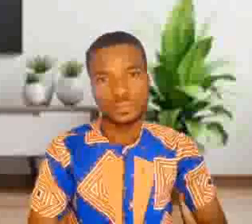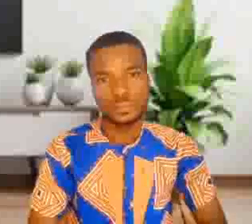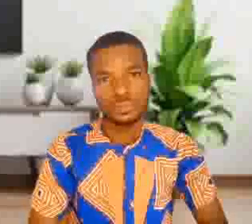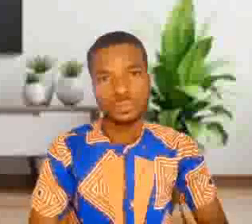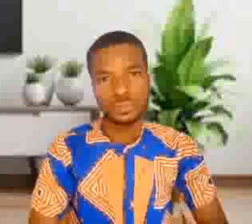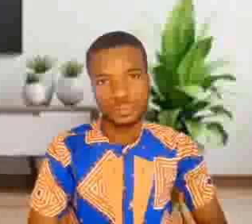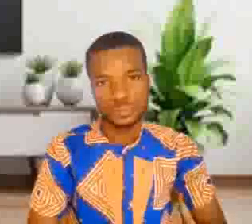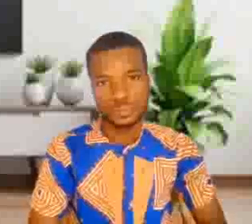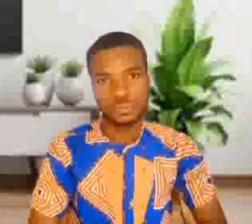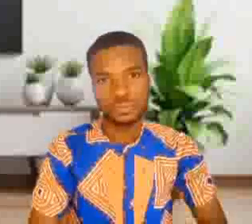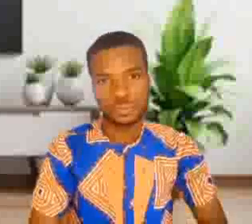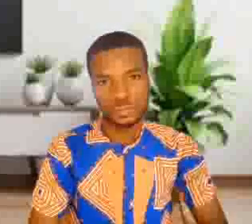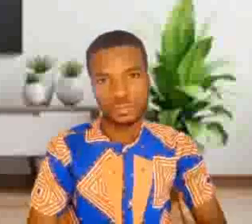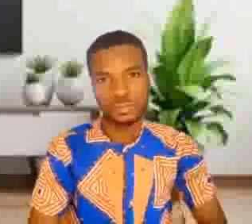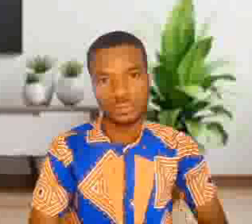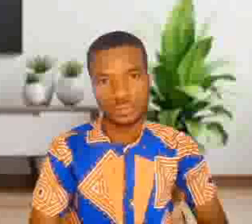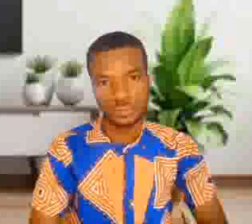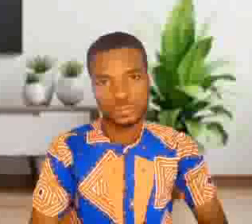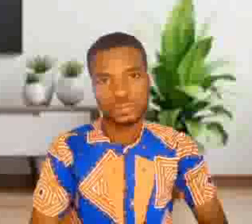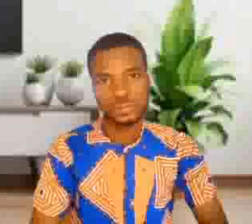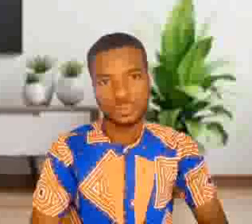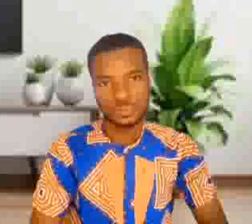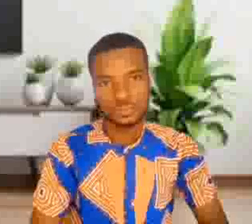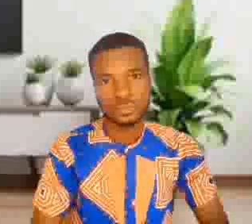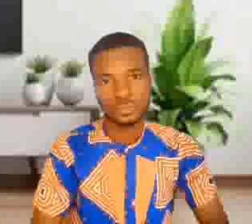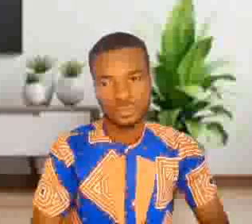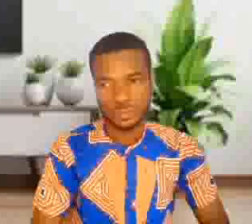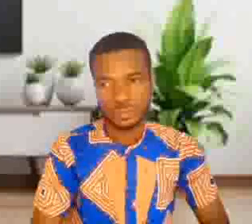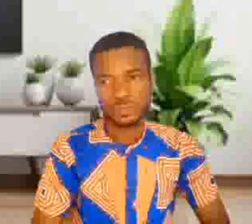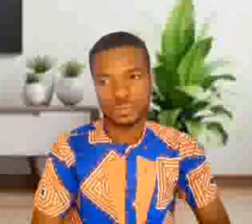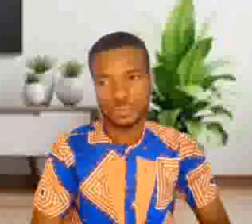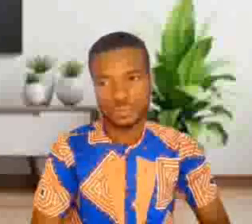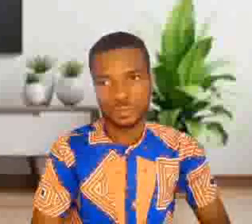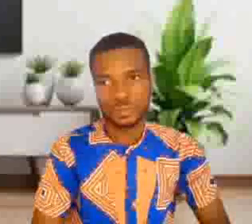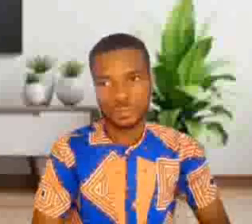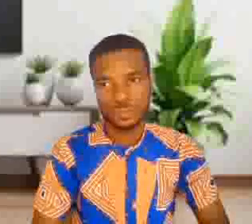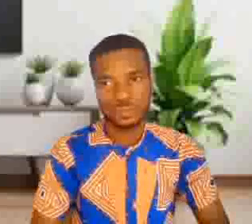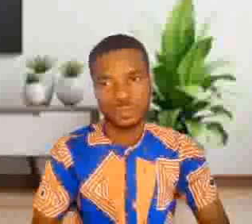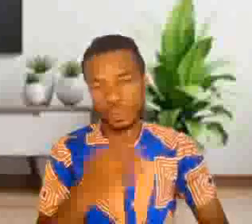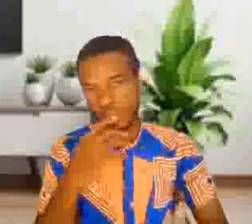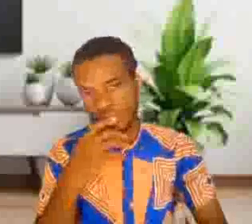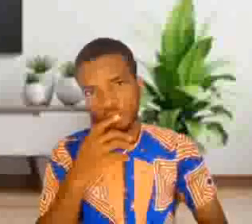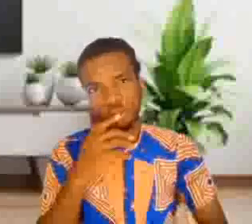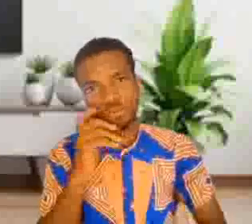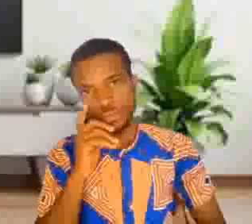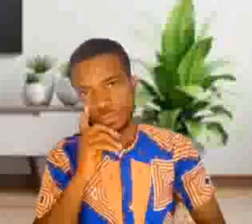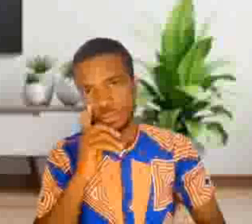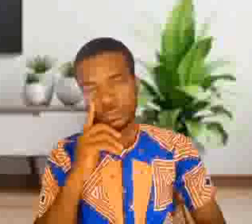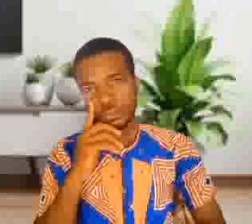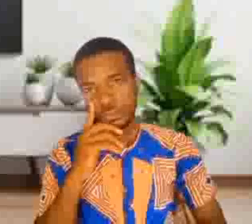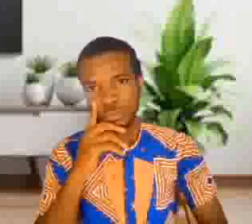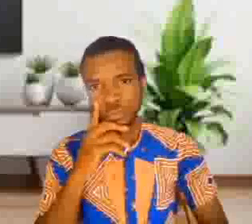us. And we ask that you establish us. Take all the praise. Take all the glory.